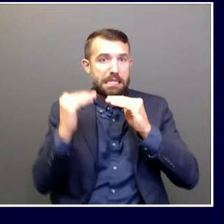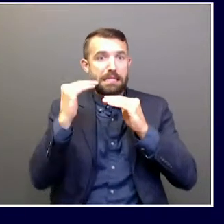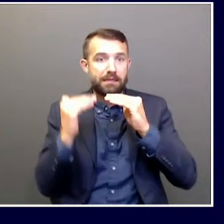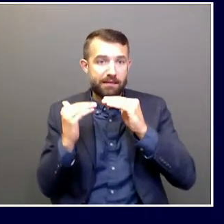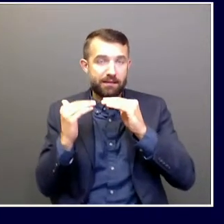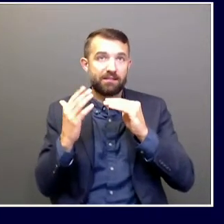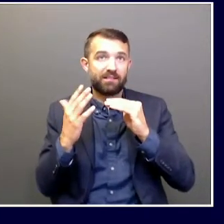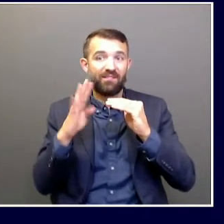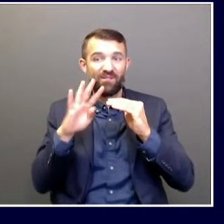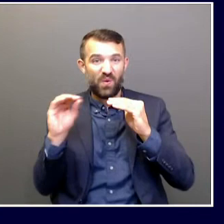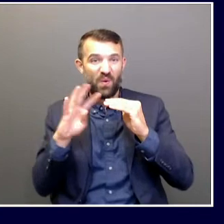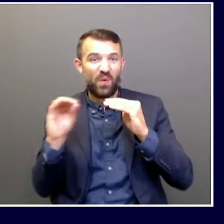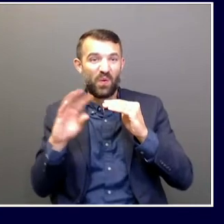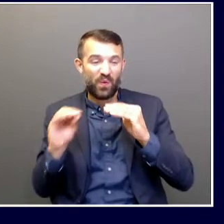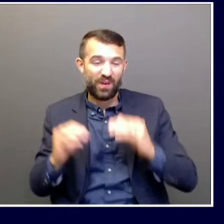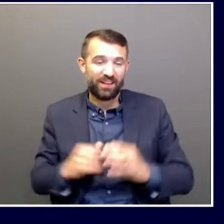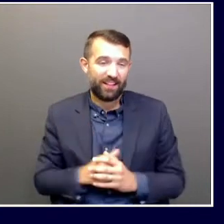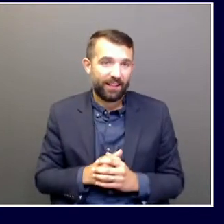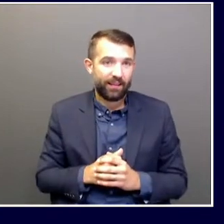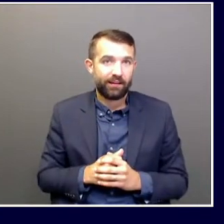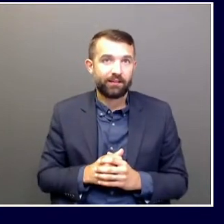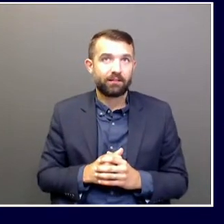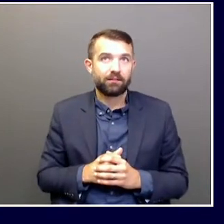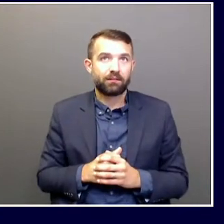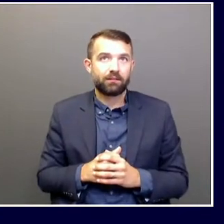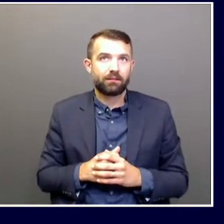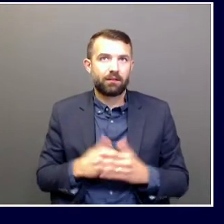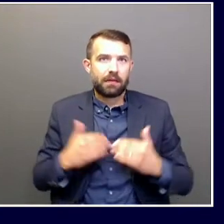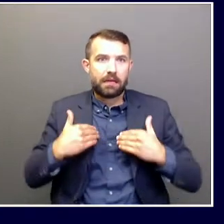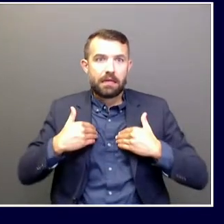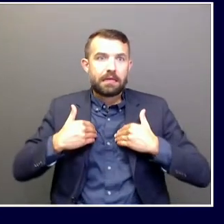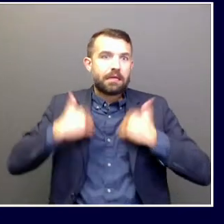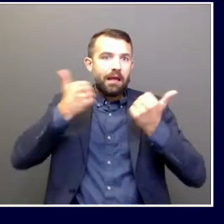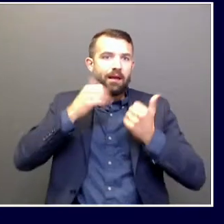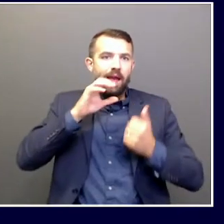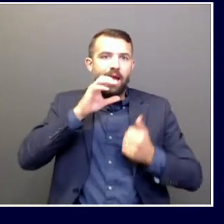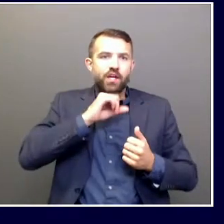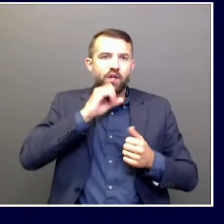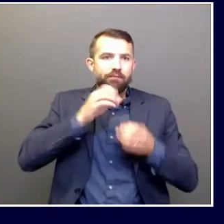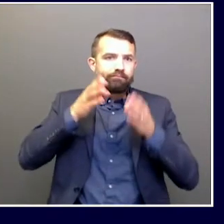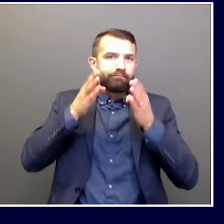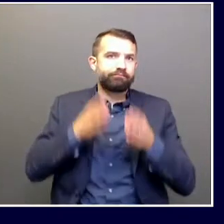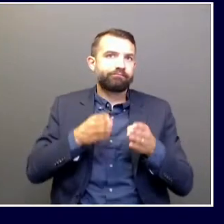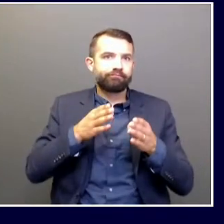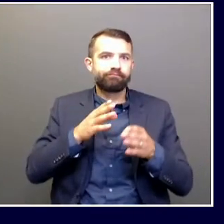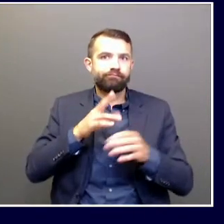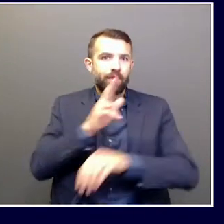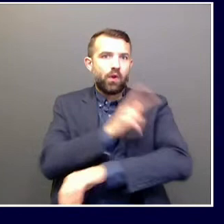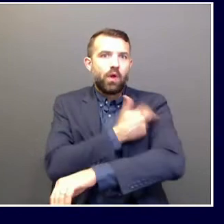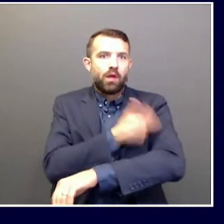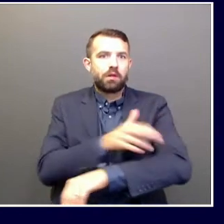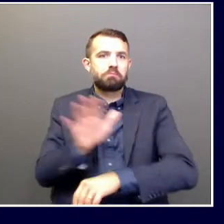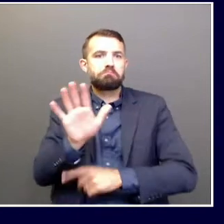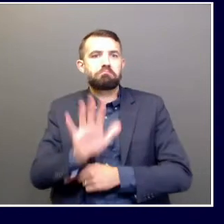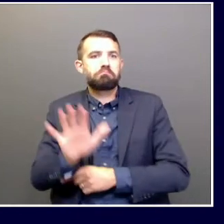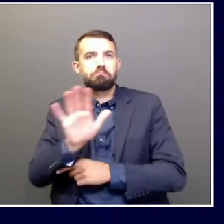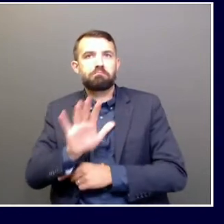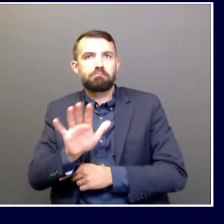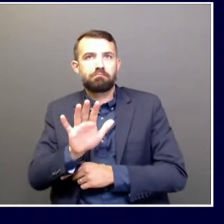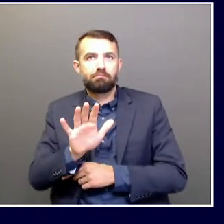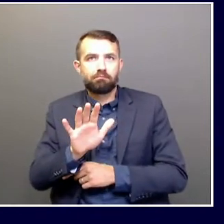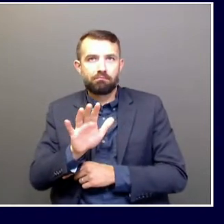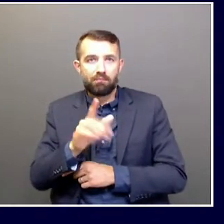do you know the youngest the age in the hospital? Could you say that, or the range of age, if you can only say that? Sorry, Brad, you cut out, but I think your question